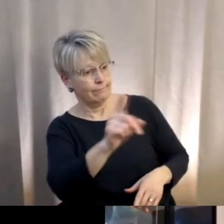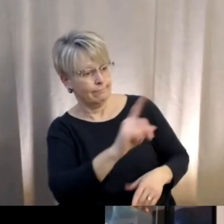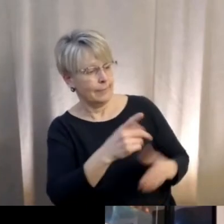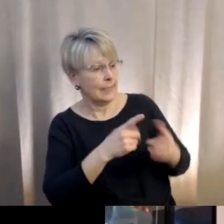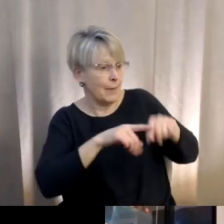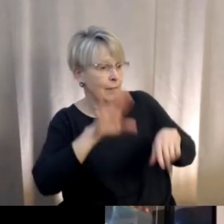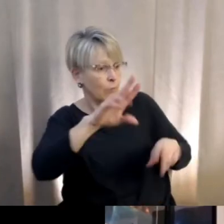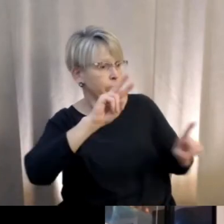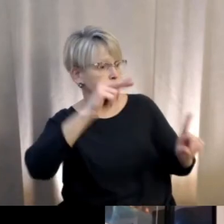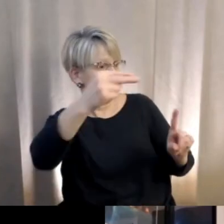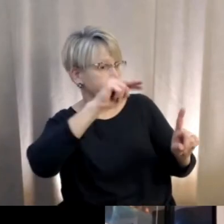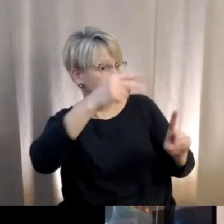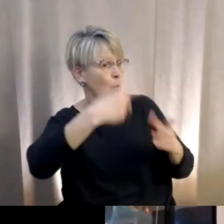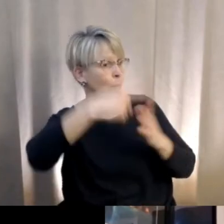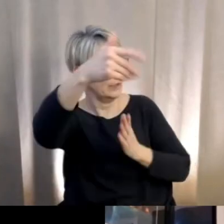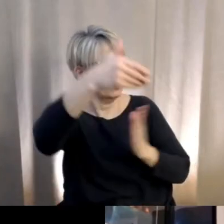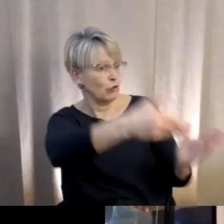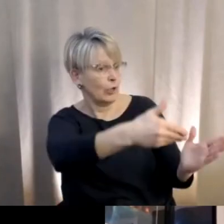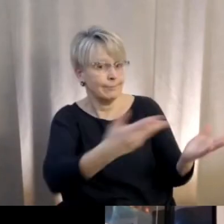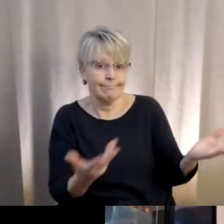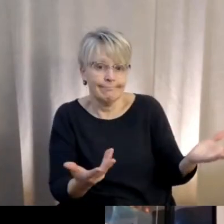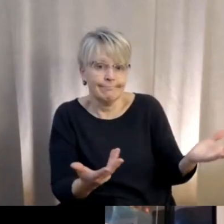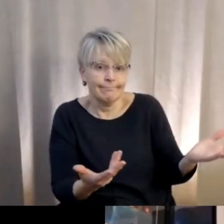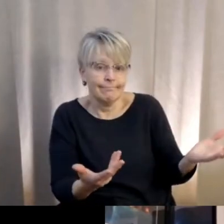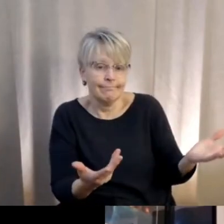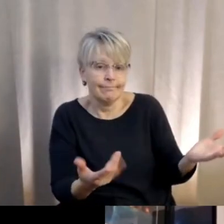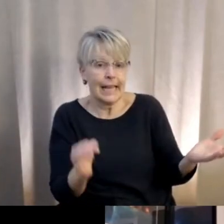do or what they would suggest. If it was me,